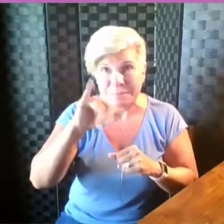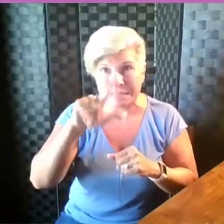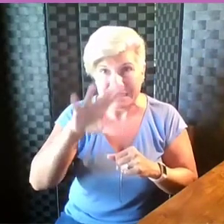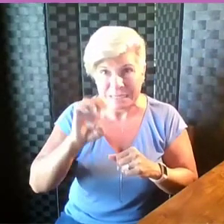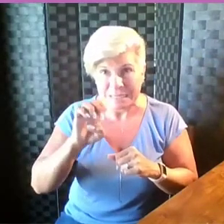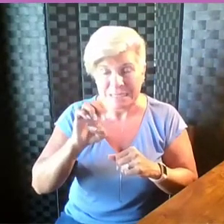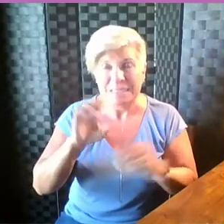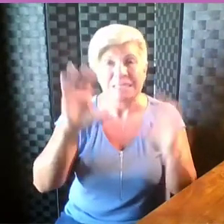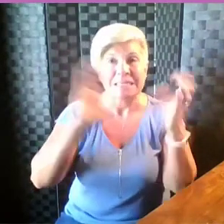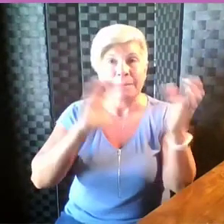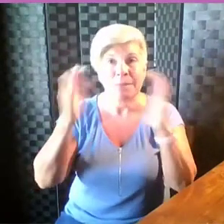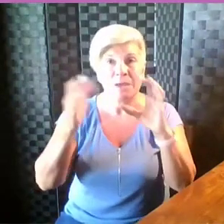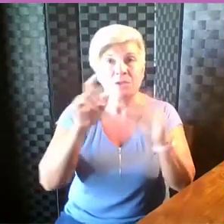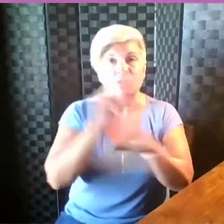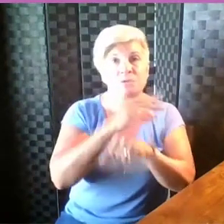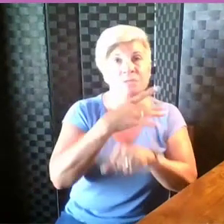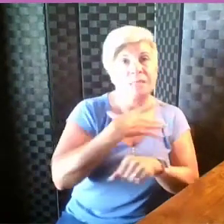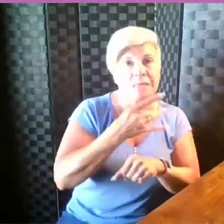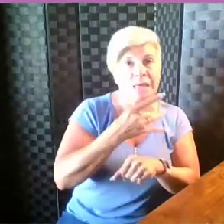as.